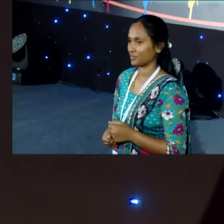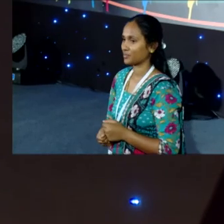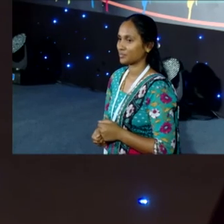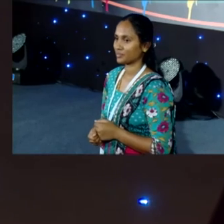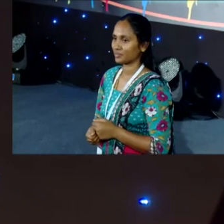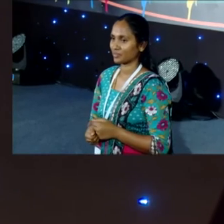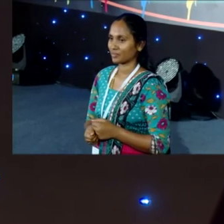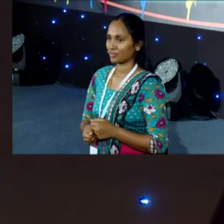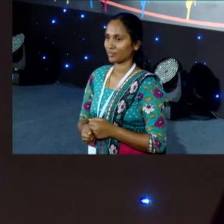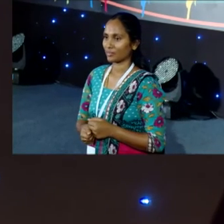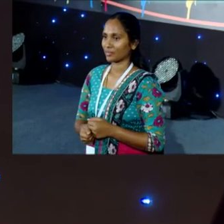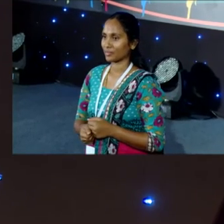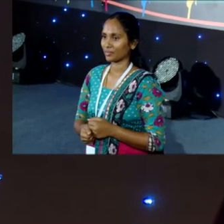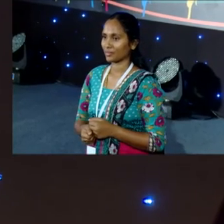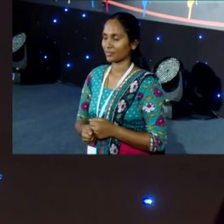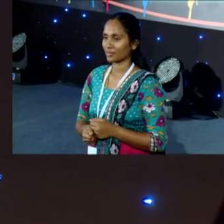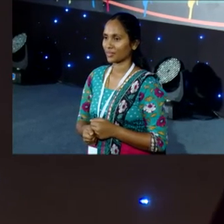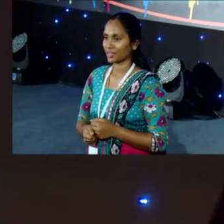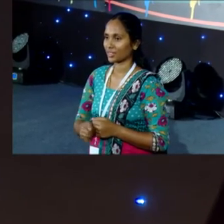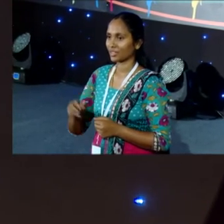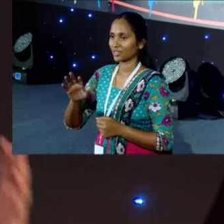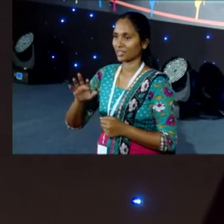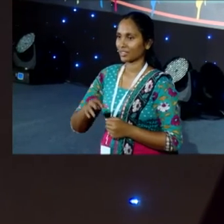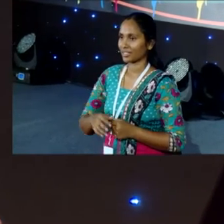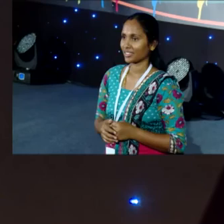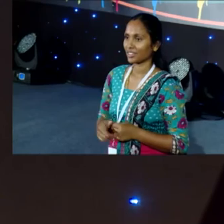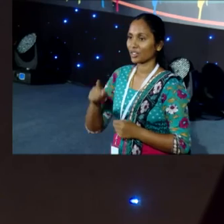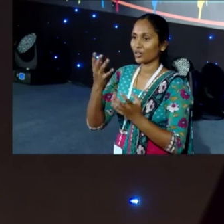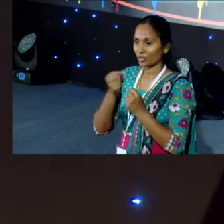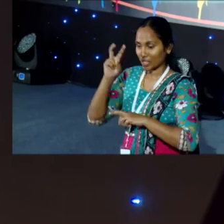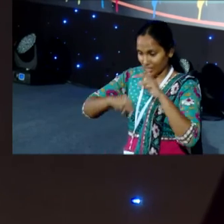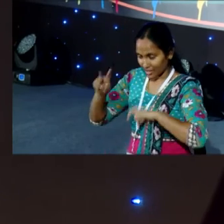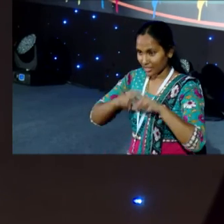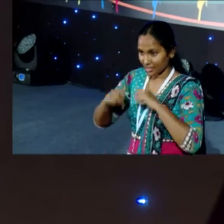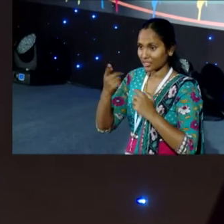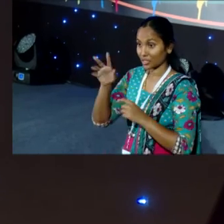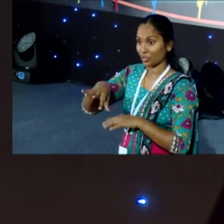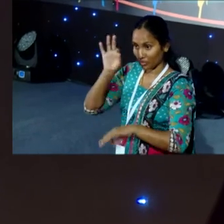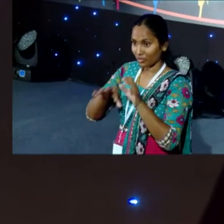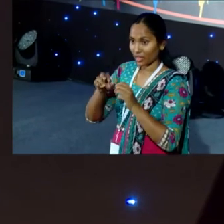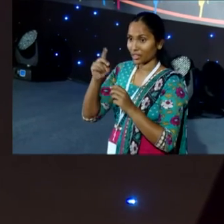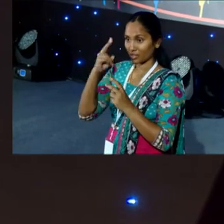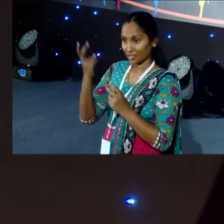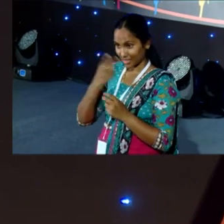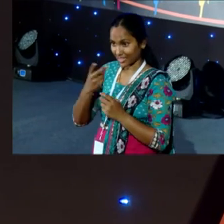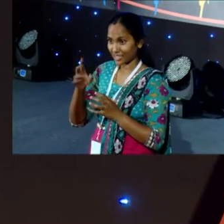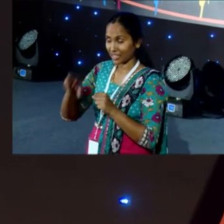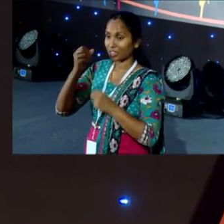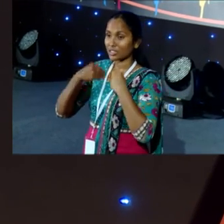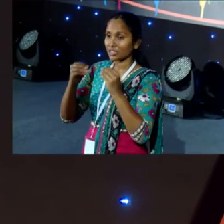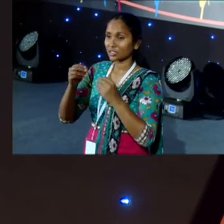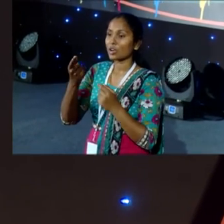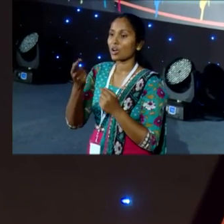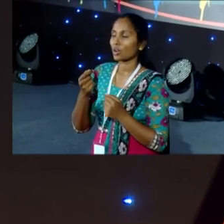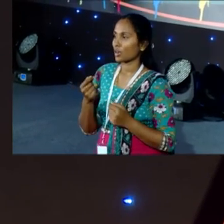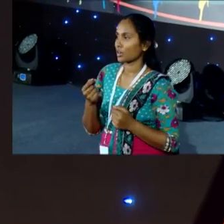And if it is not chocolate, then if you want to know, if you want to do research as to how much chocolate you're selling, you are selling exactly that